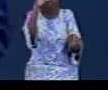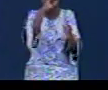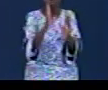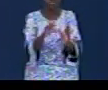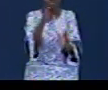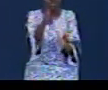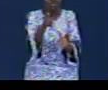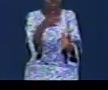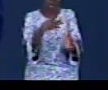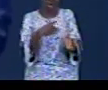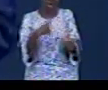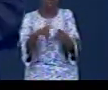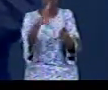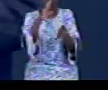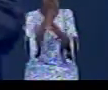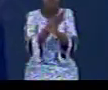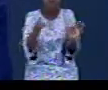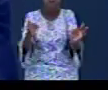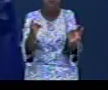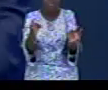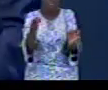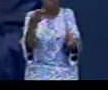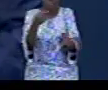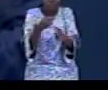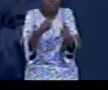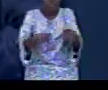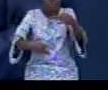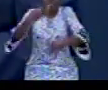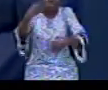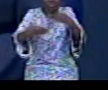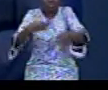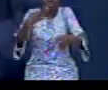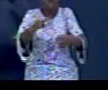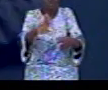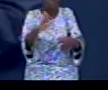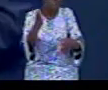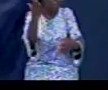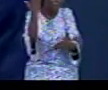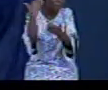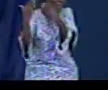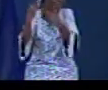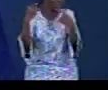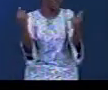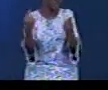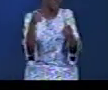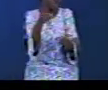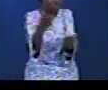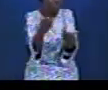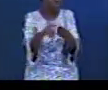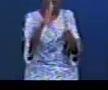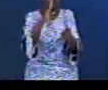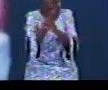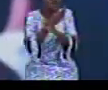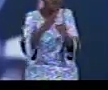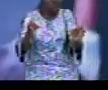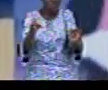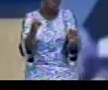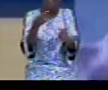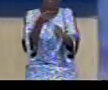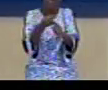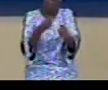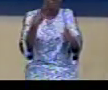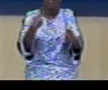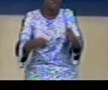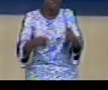your past sins. You want to be free from the eternal judgment that comes upon